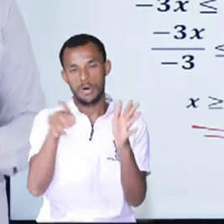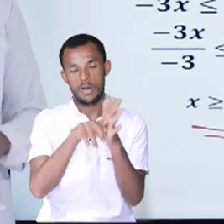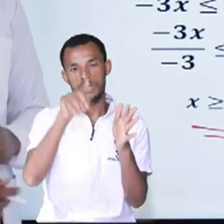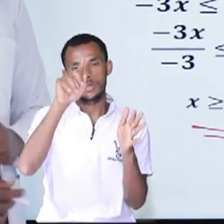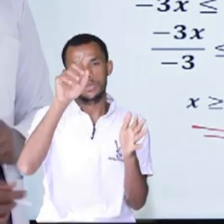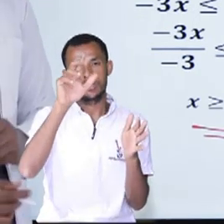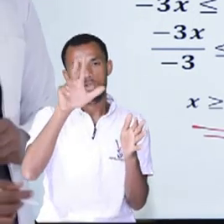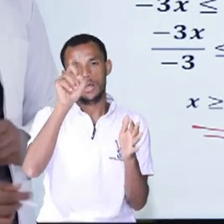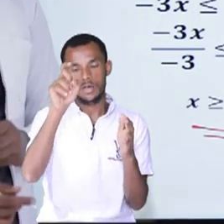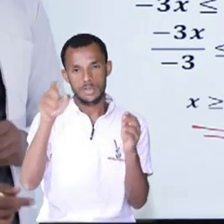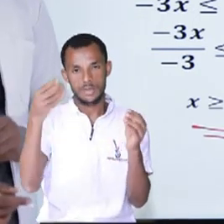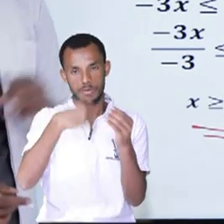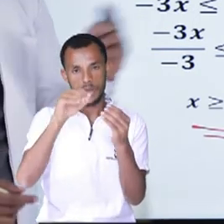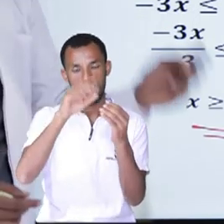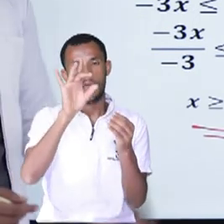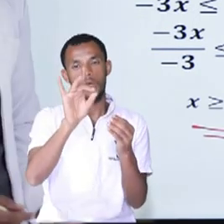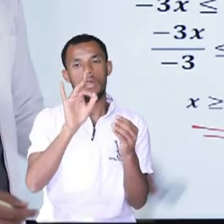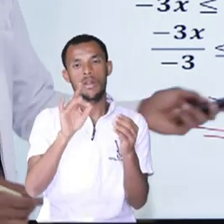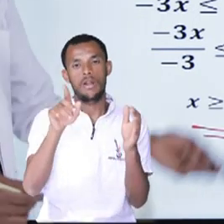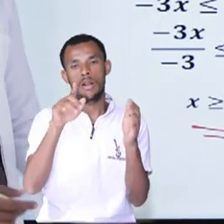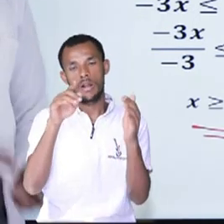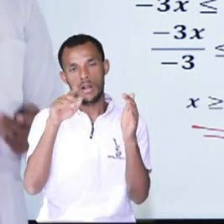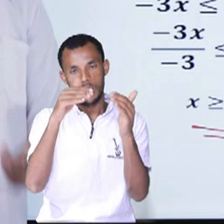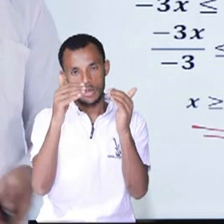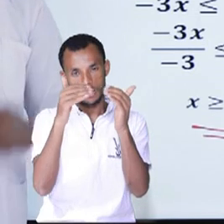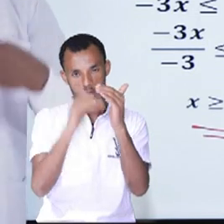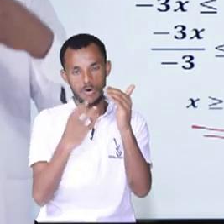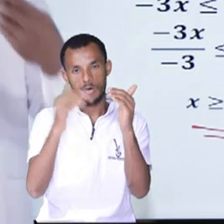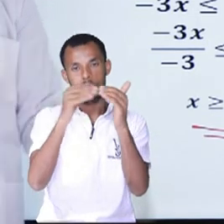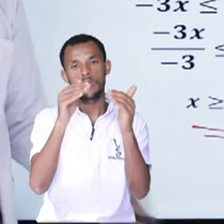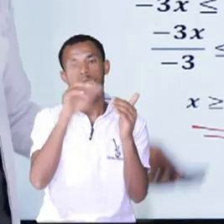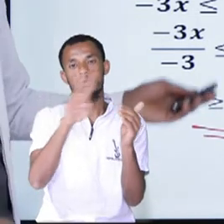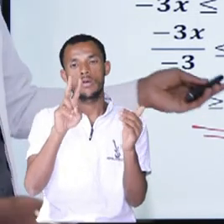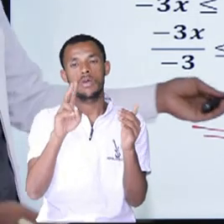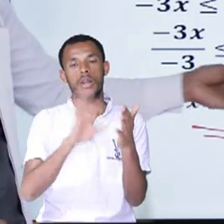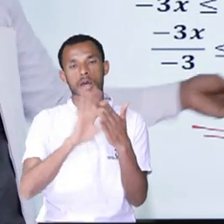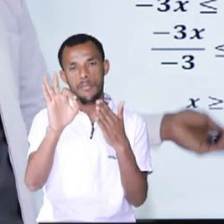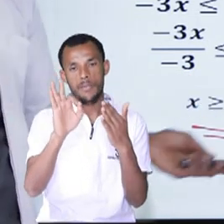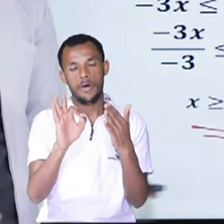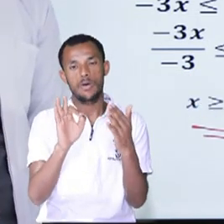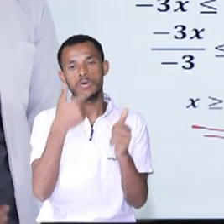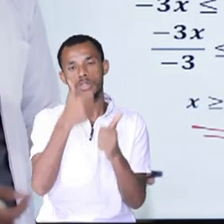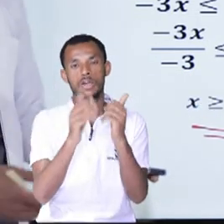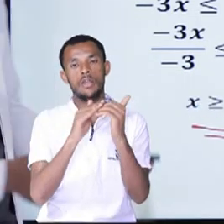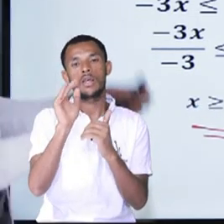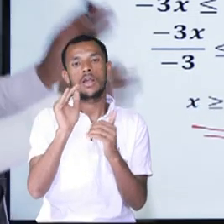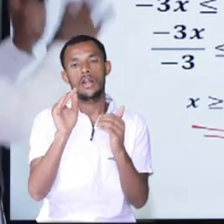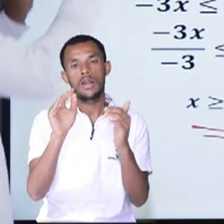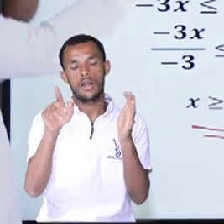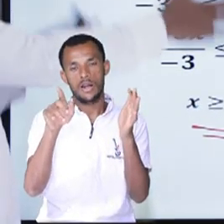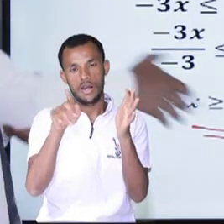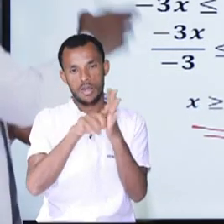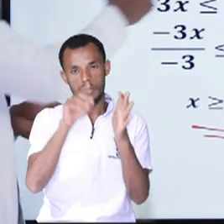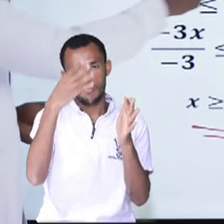8 is less than or equal to 22. So a number which is greater than negative 14 over 3 is